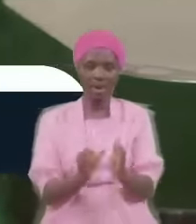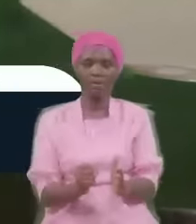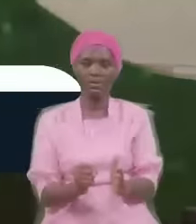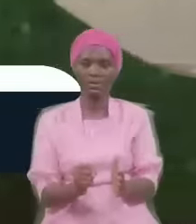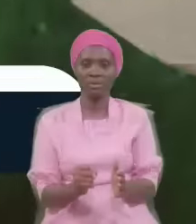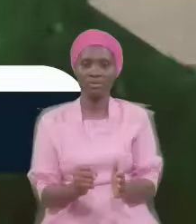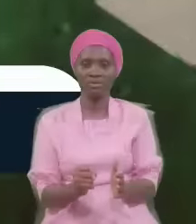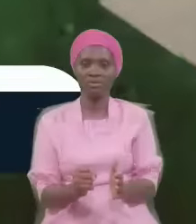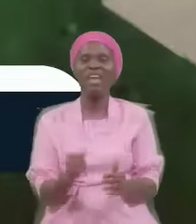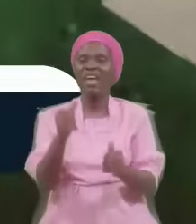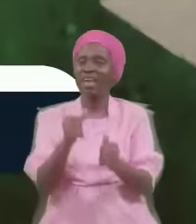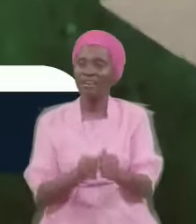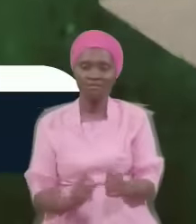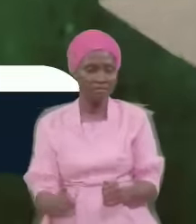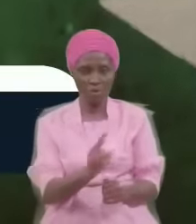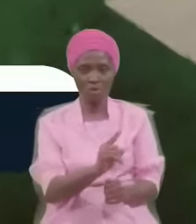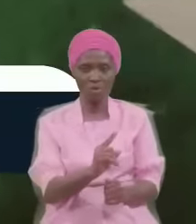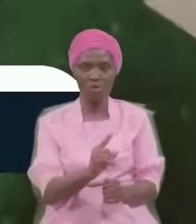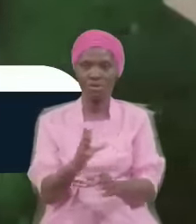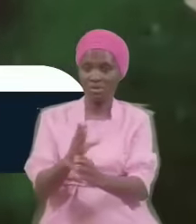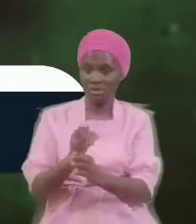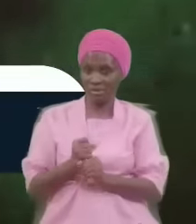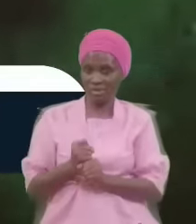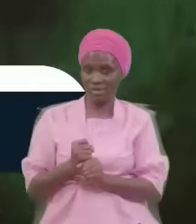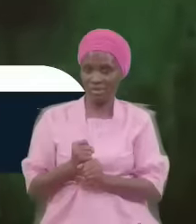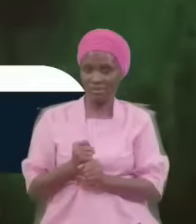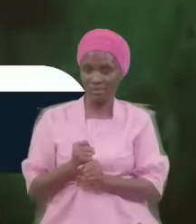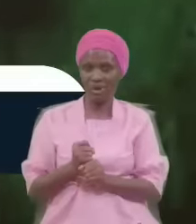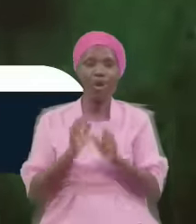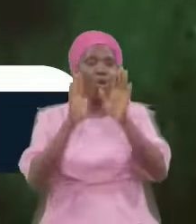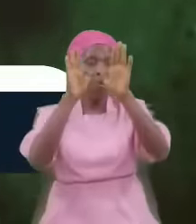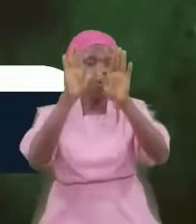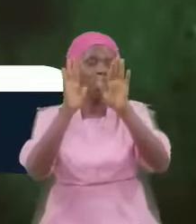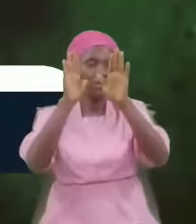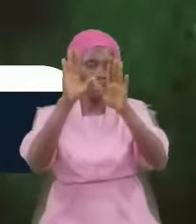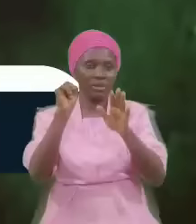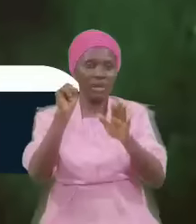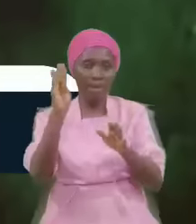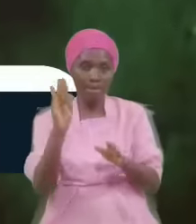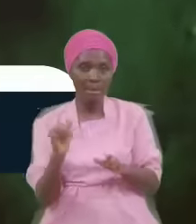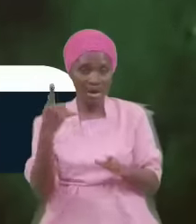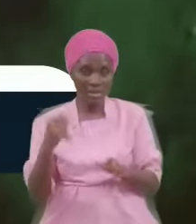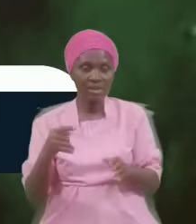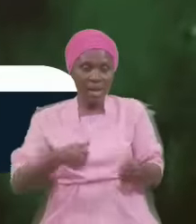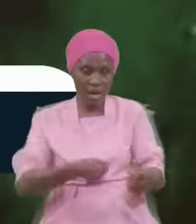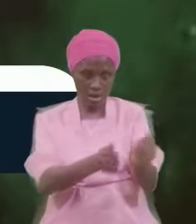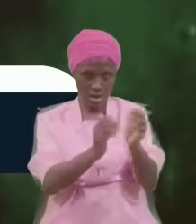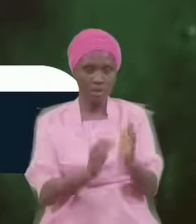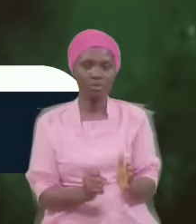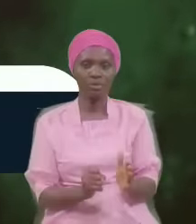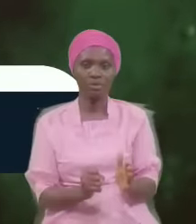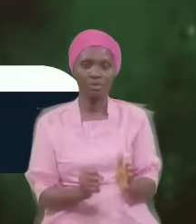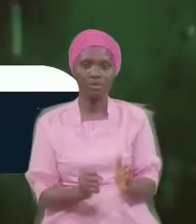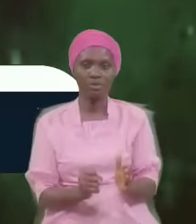Everyone, literally, everyone received wonders by the apostles. Who are